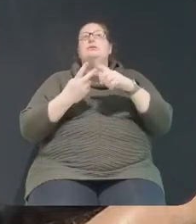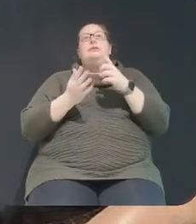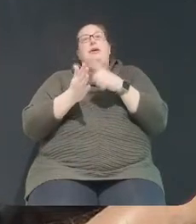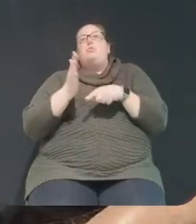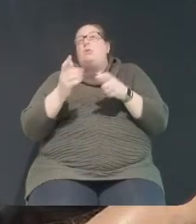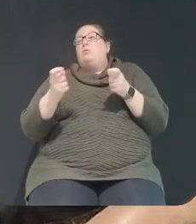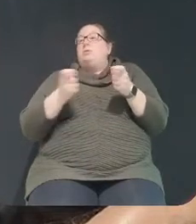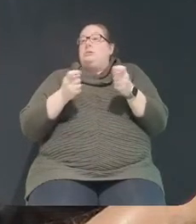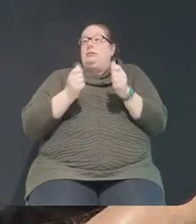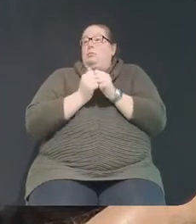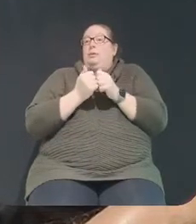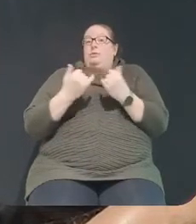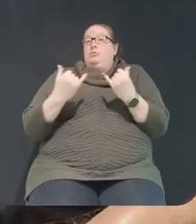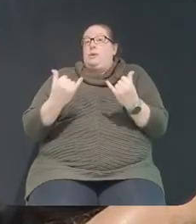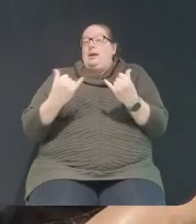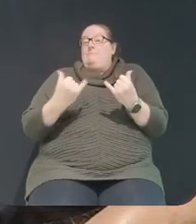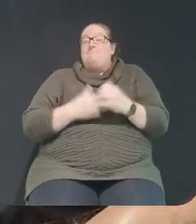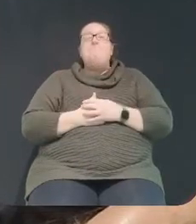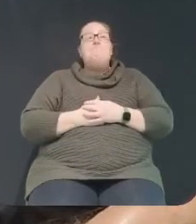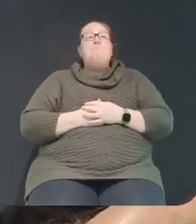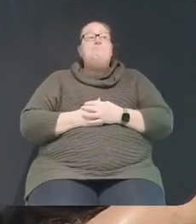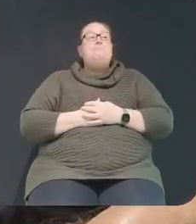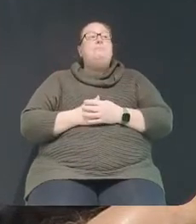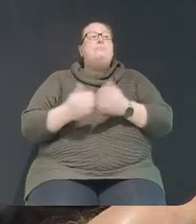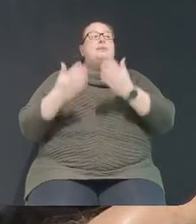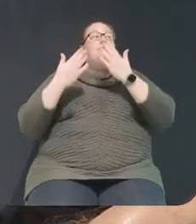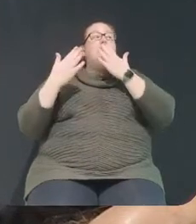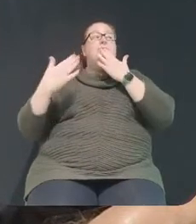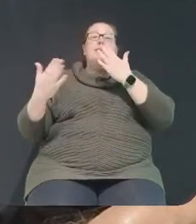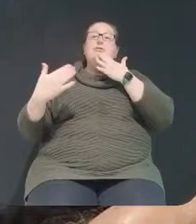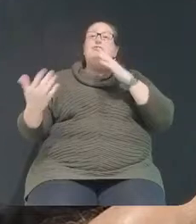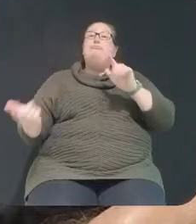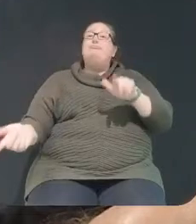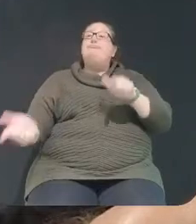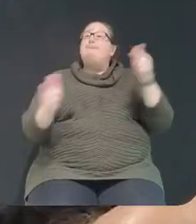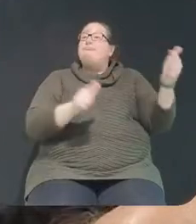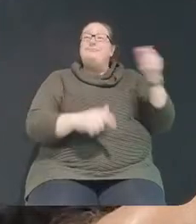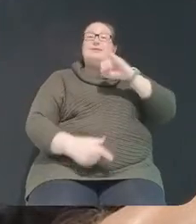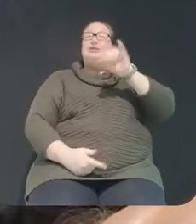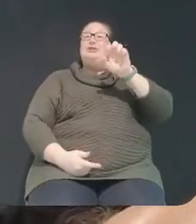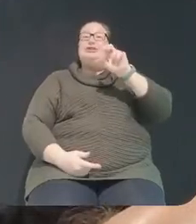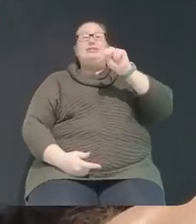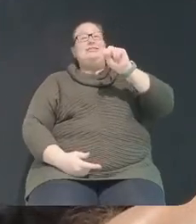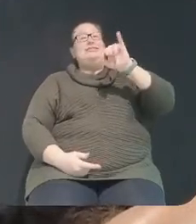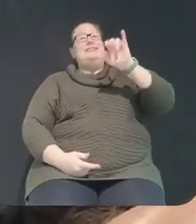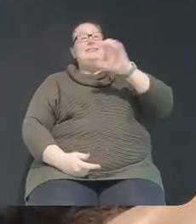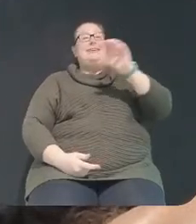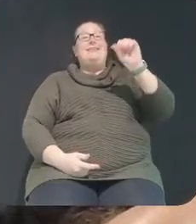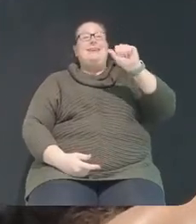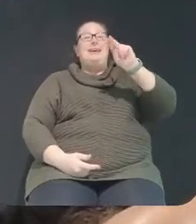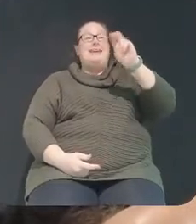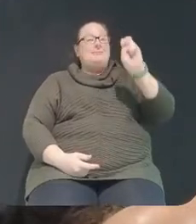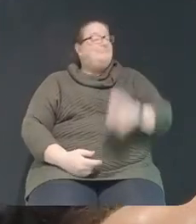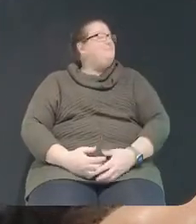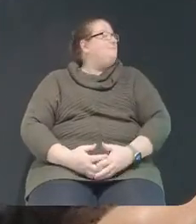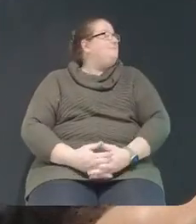with today. So thank you. Without further ado, here's Jeanie and Anne.